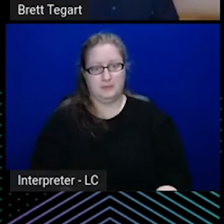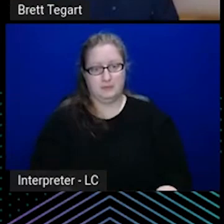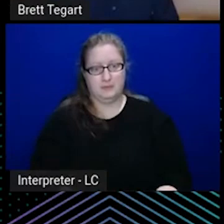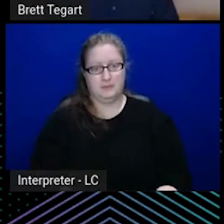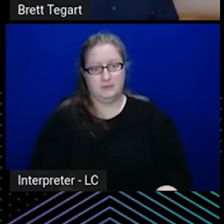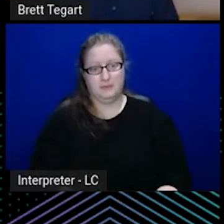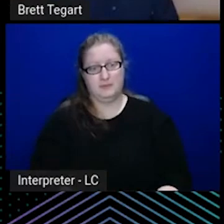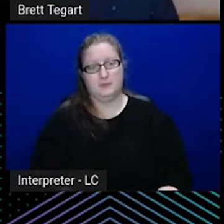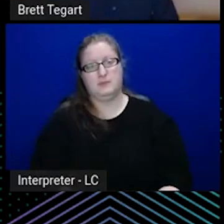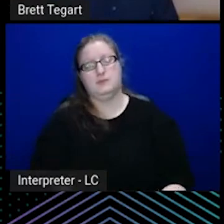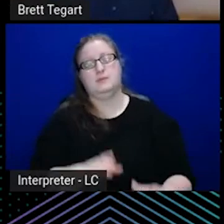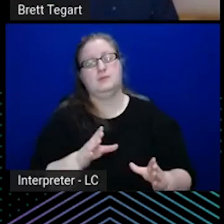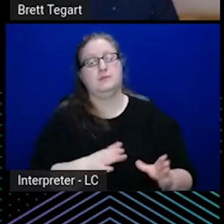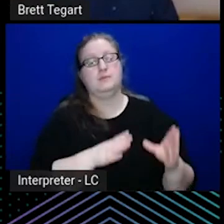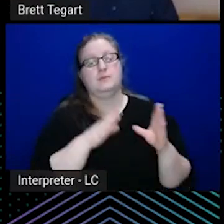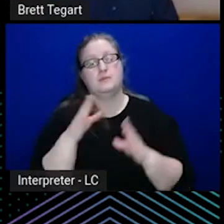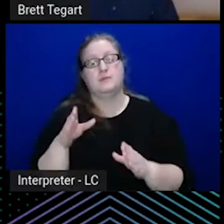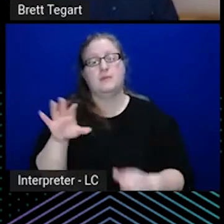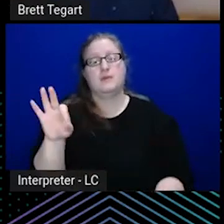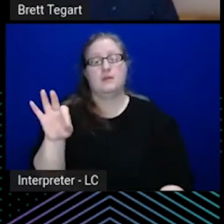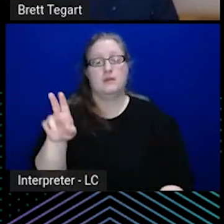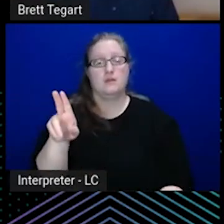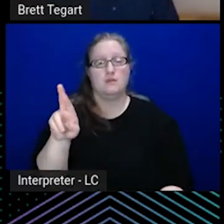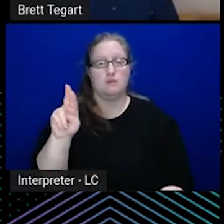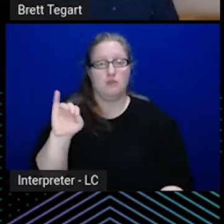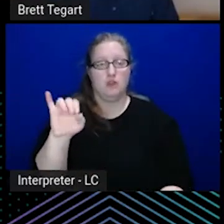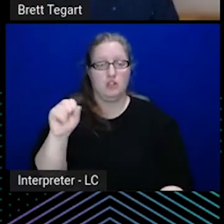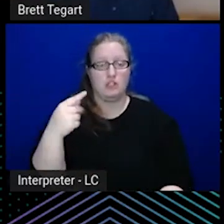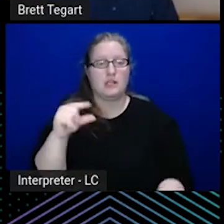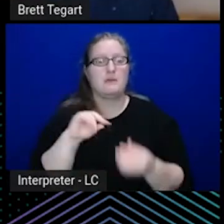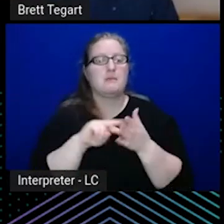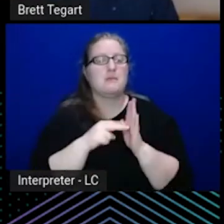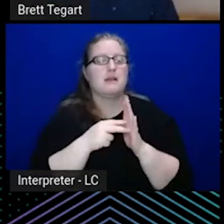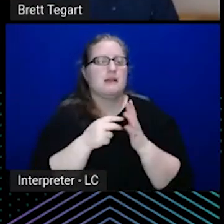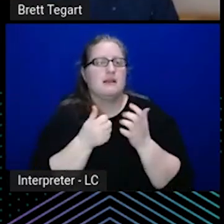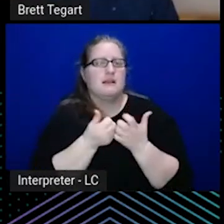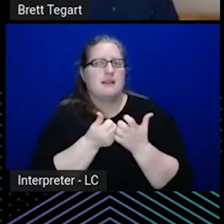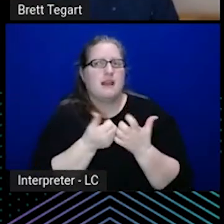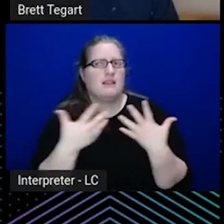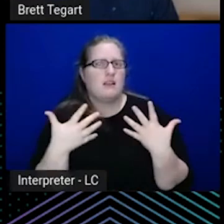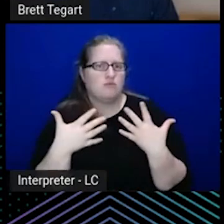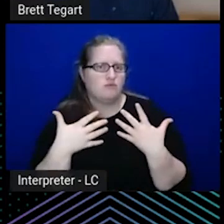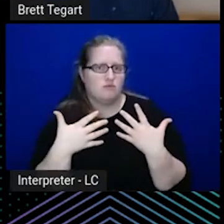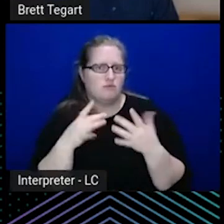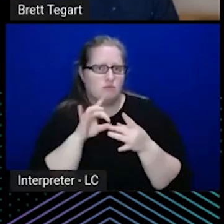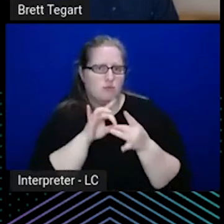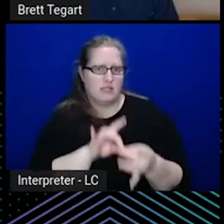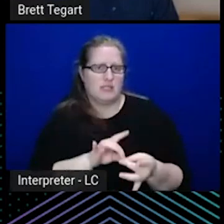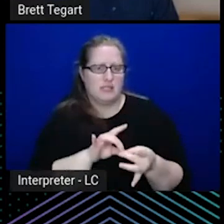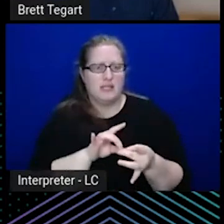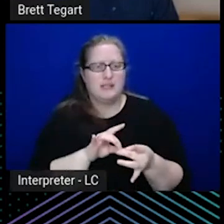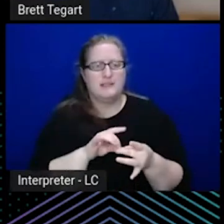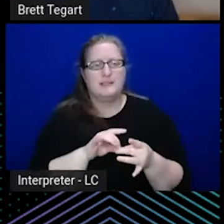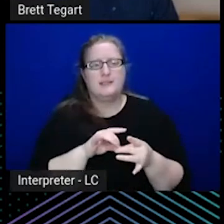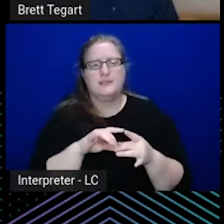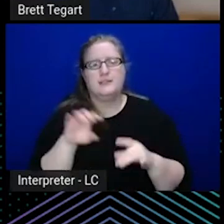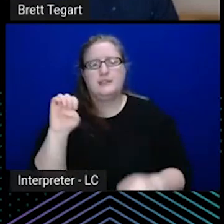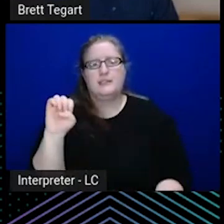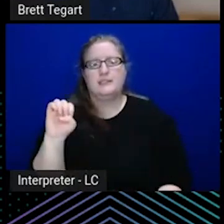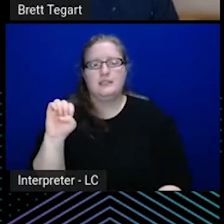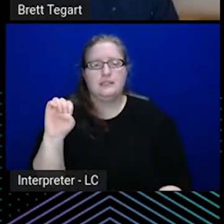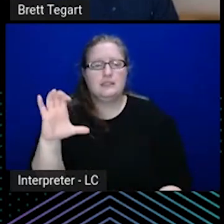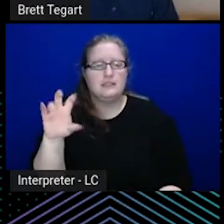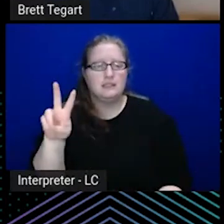A furnishing, by example, as I said, anything else that might be part of the application, EC2 instances, S3